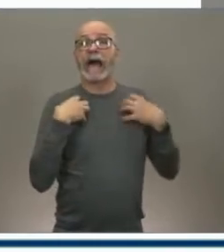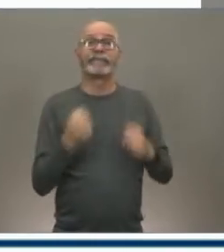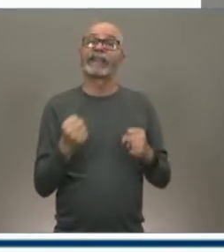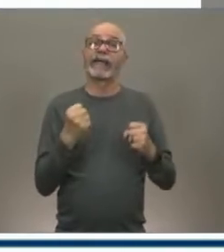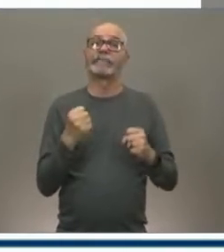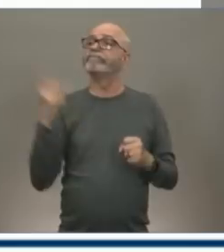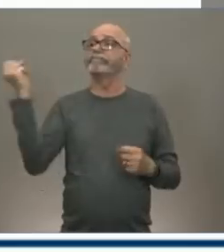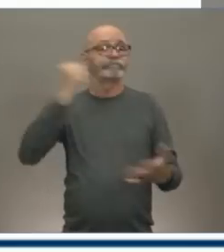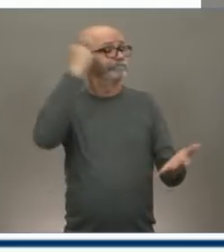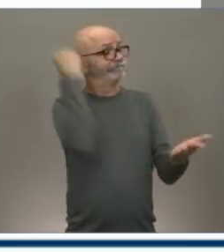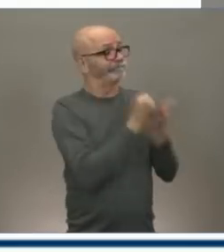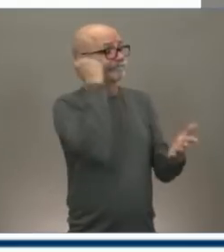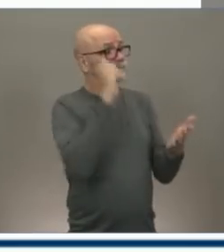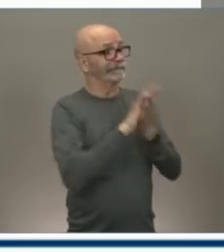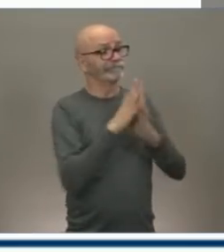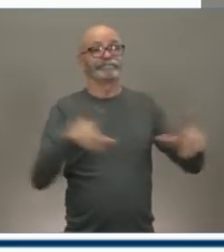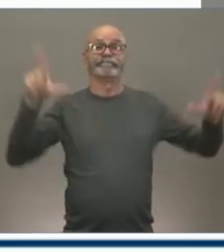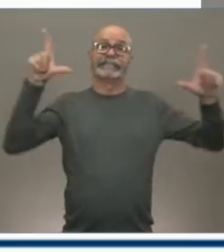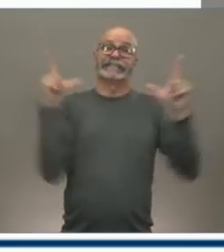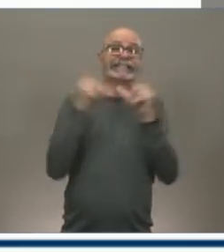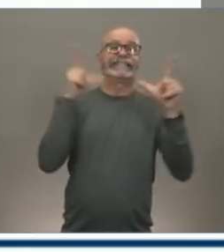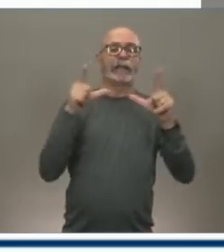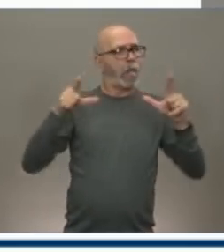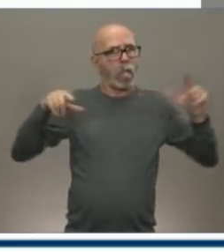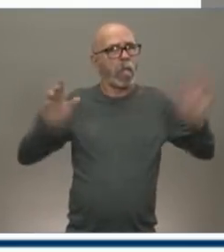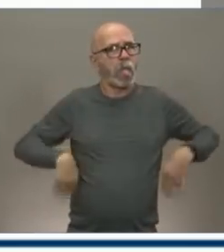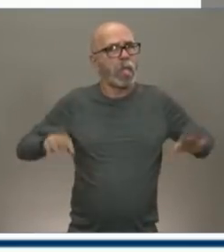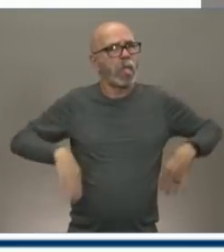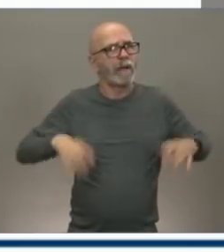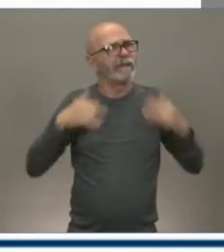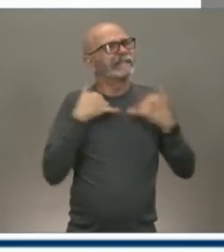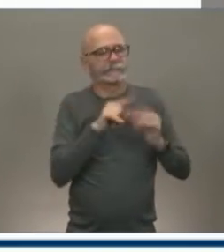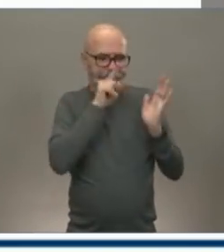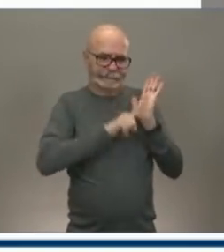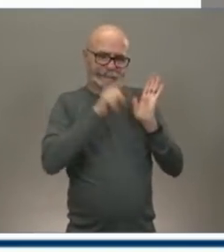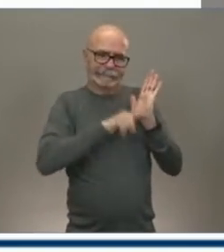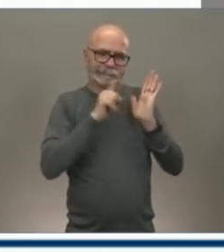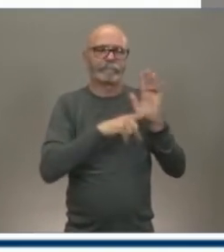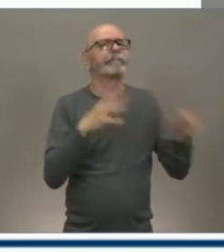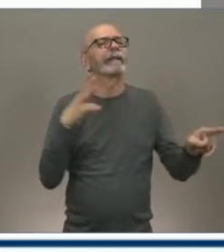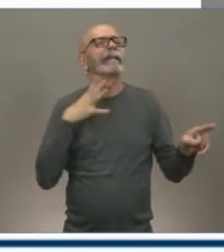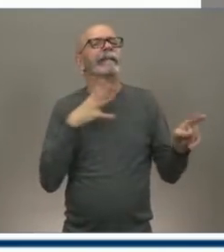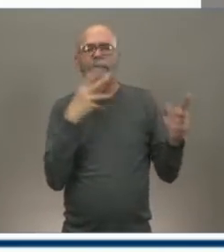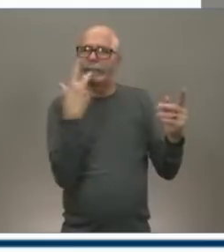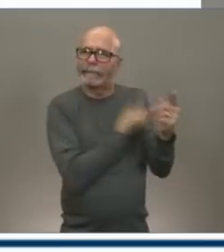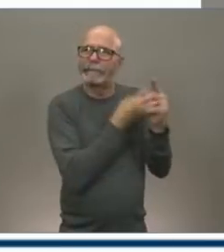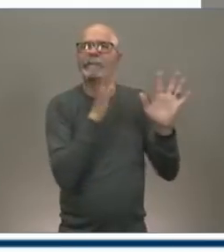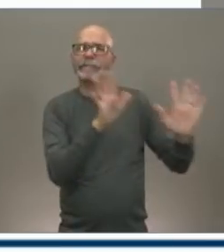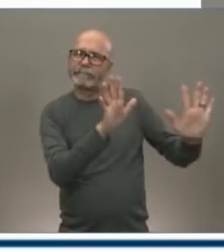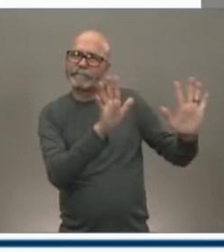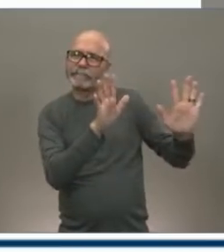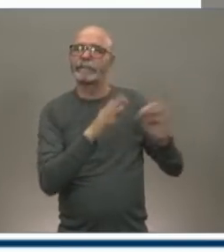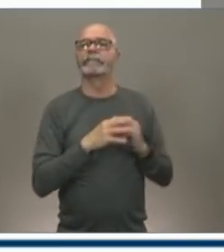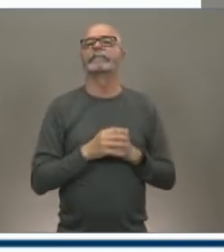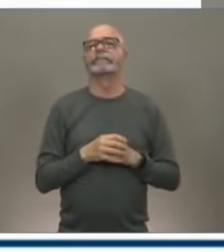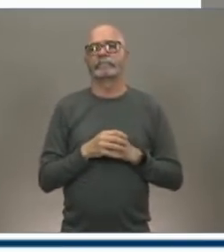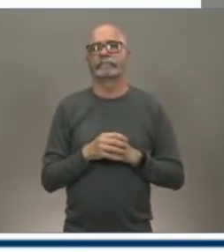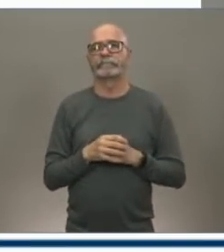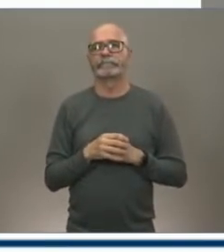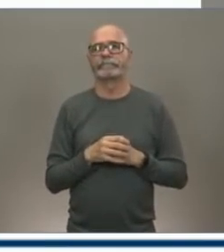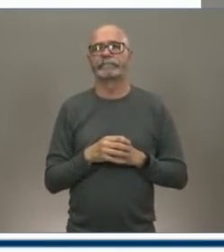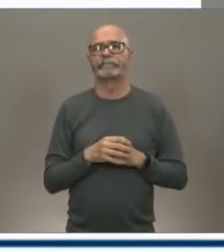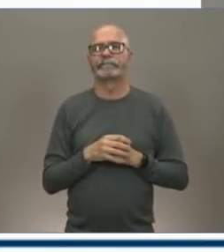the necessary time to go through all these appropriate steps that any other vaccine would have to go through. I think it's important that